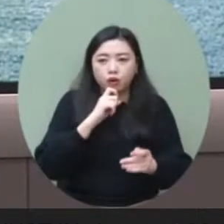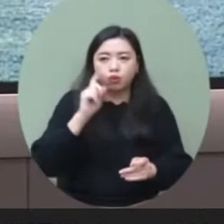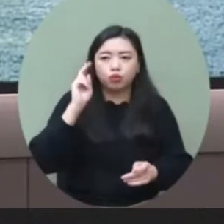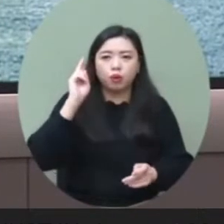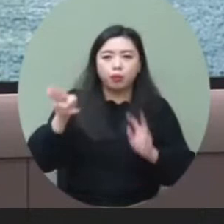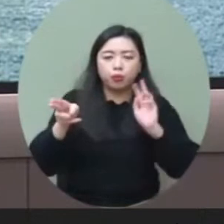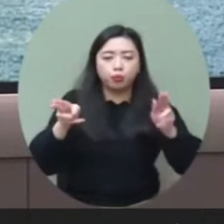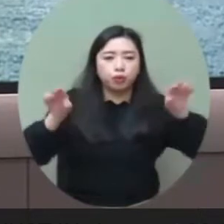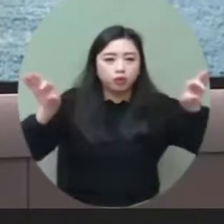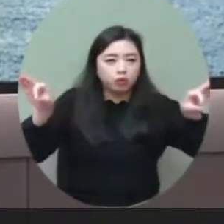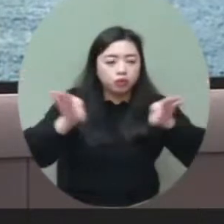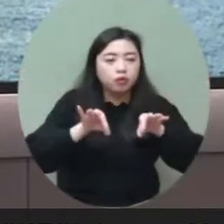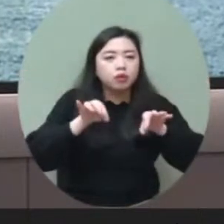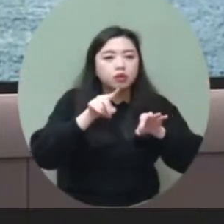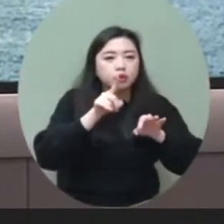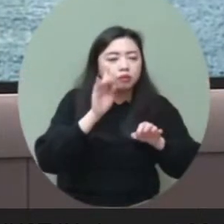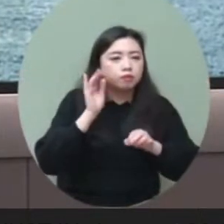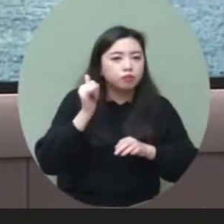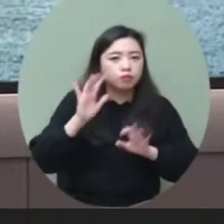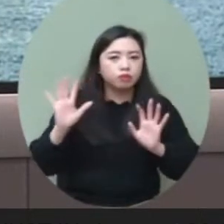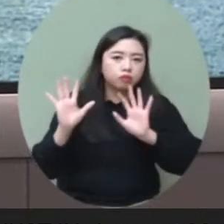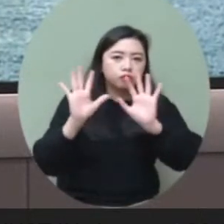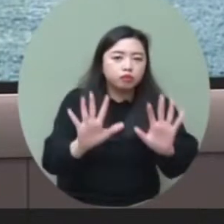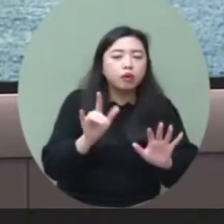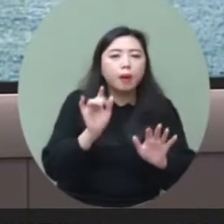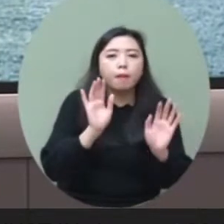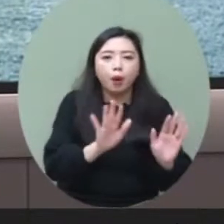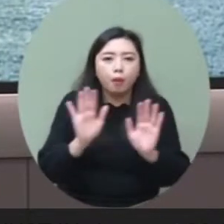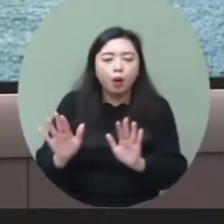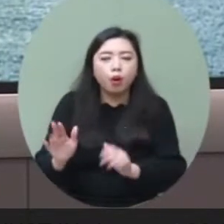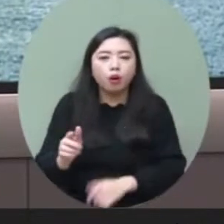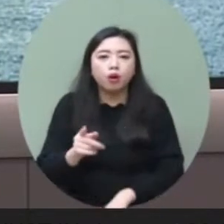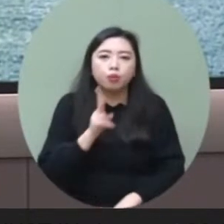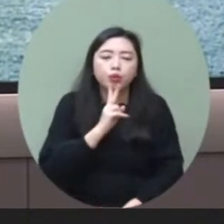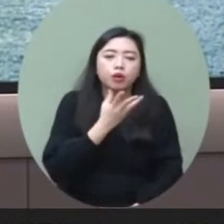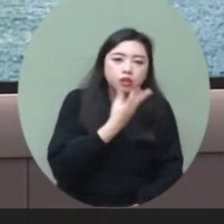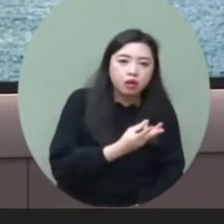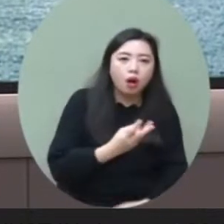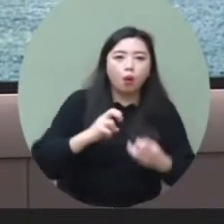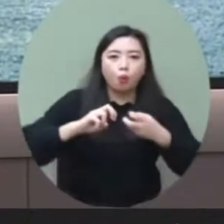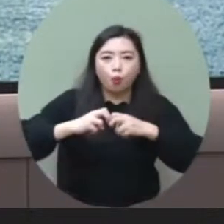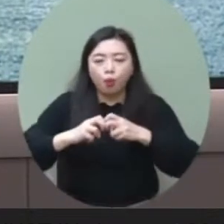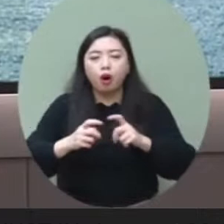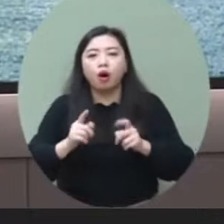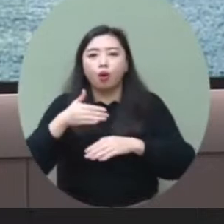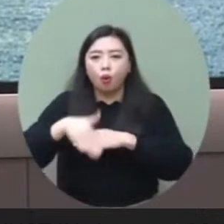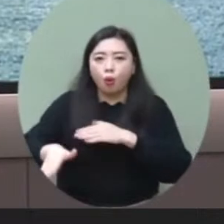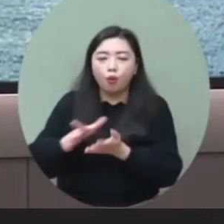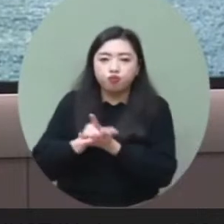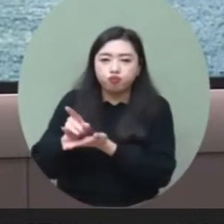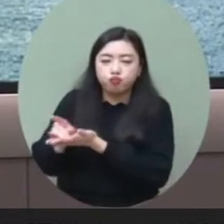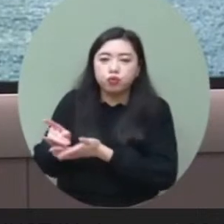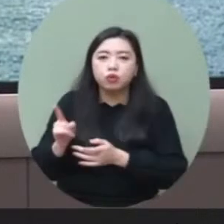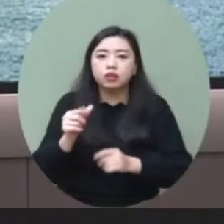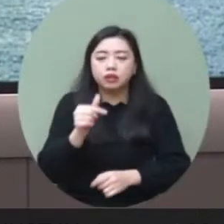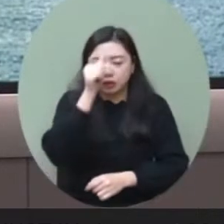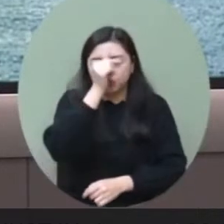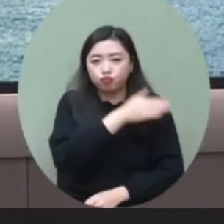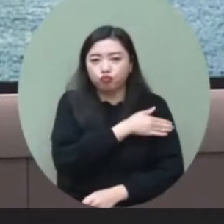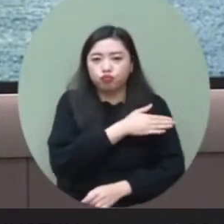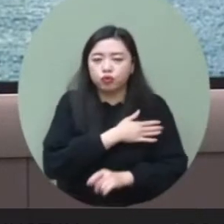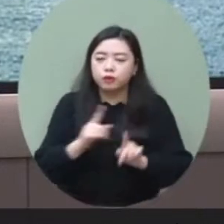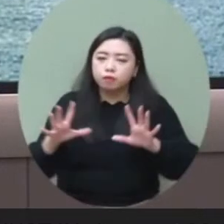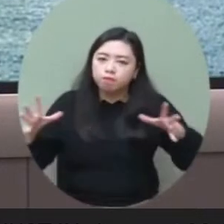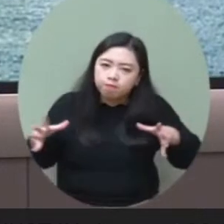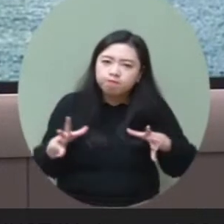isolation facilities. We have deployed a lot of manpower to the front line from